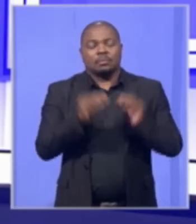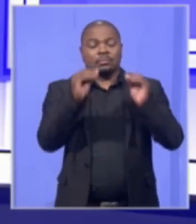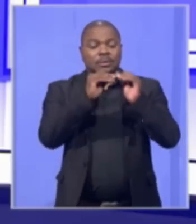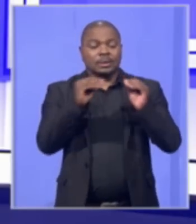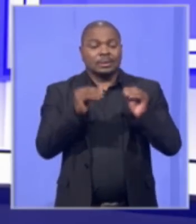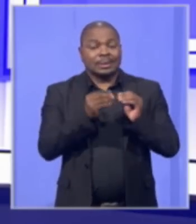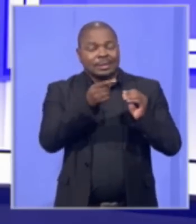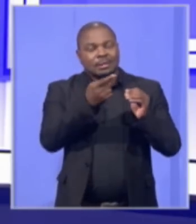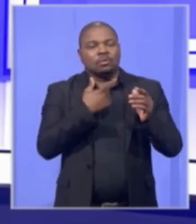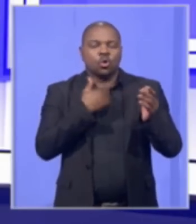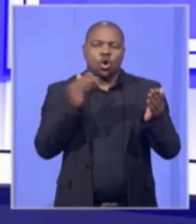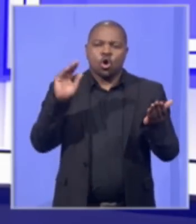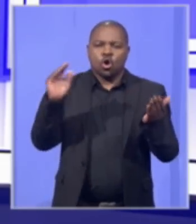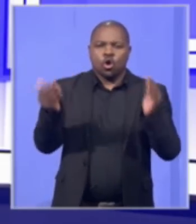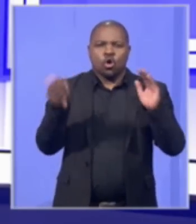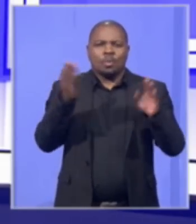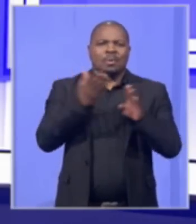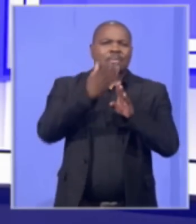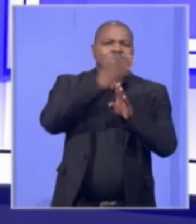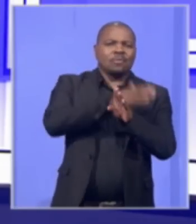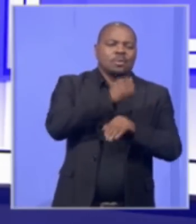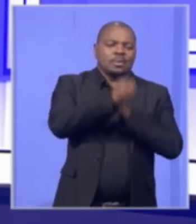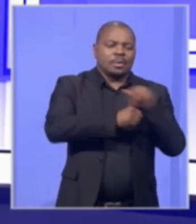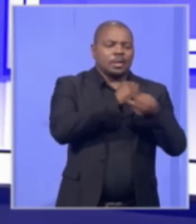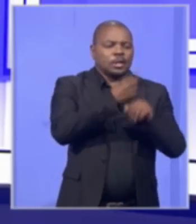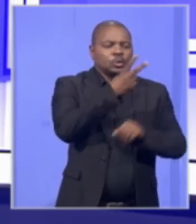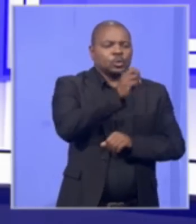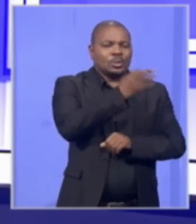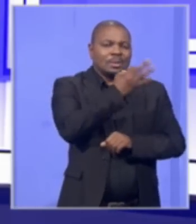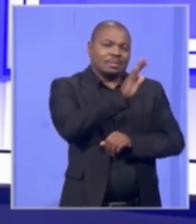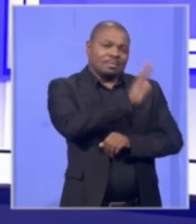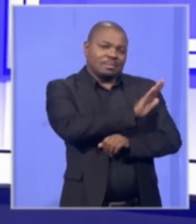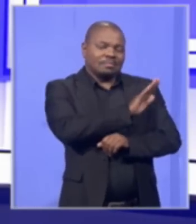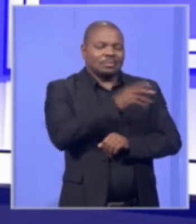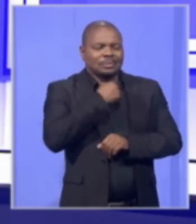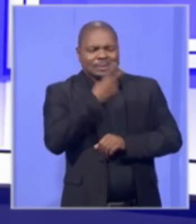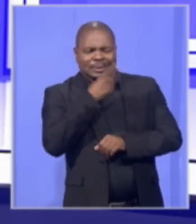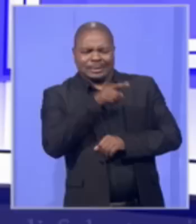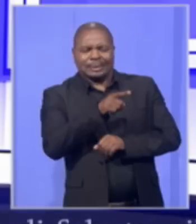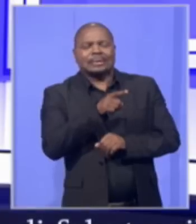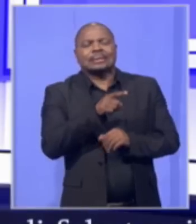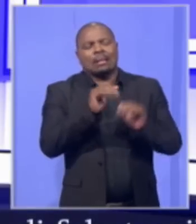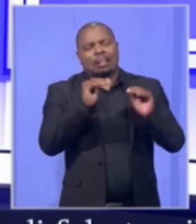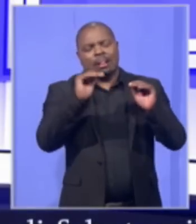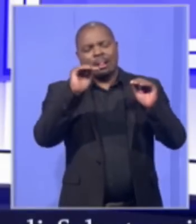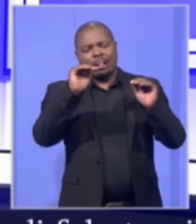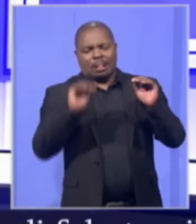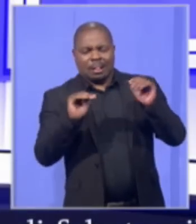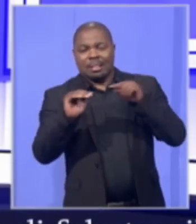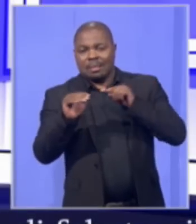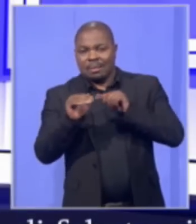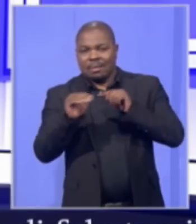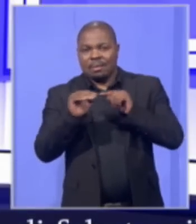tseno fa di bapisiwa le ngwaga wa 2023 go bonala fa di fokotsegile ka di le